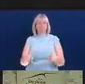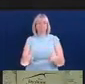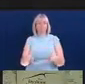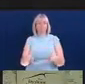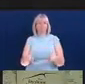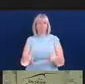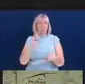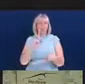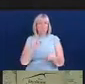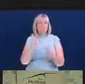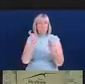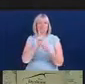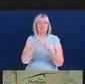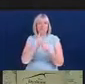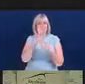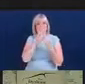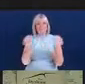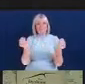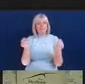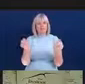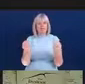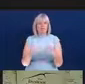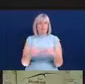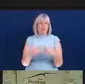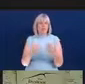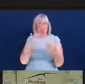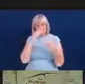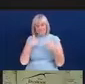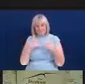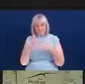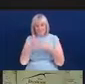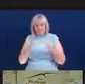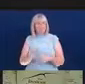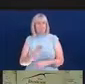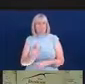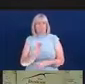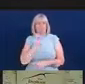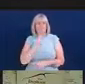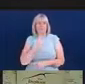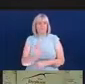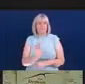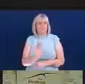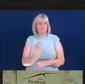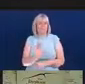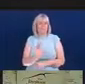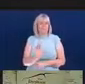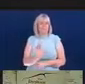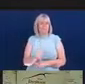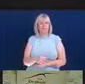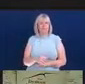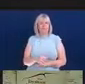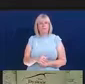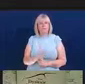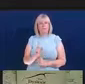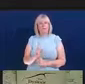dyslexic or not autistic. But anybody who is dyslexic or autistic, dyscalculic, dyspraxic, you will know when I say to